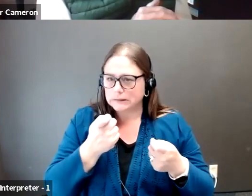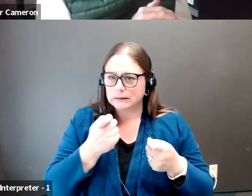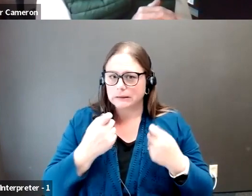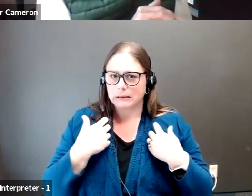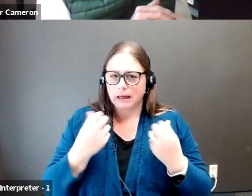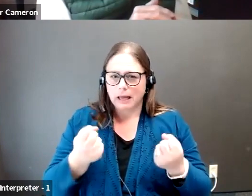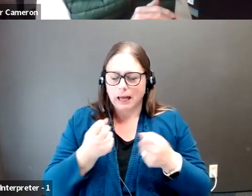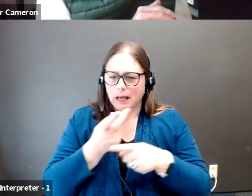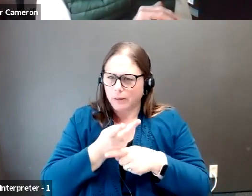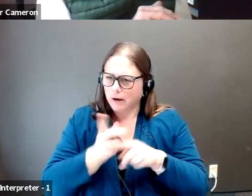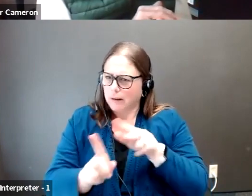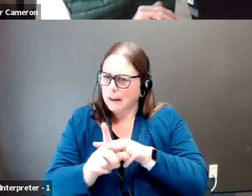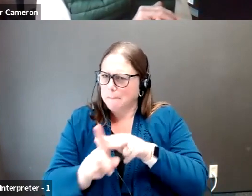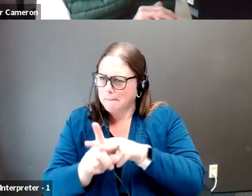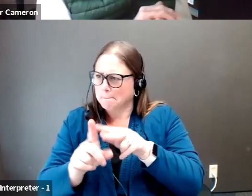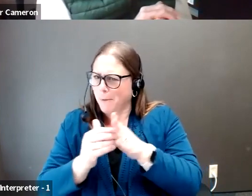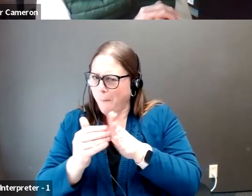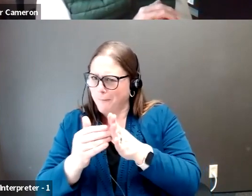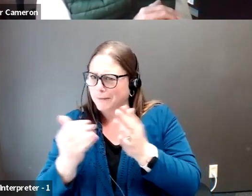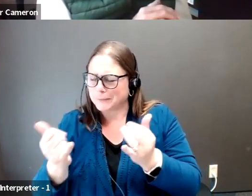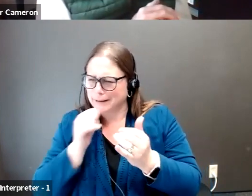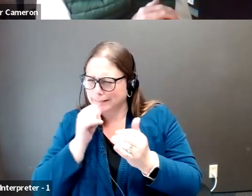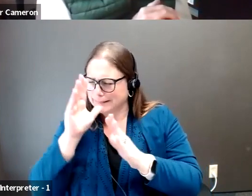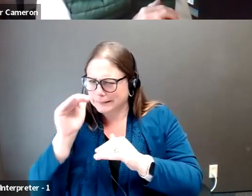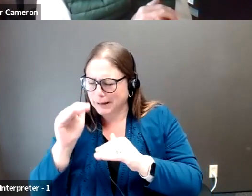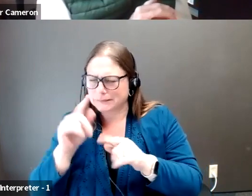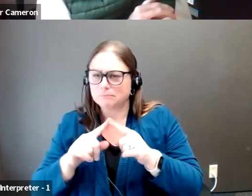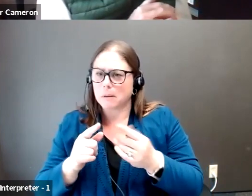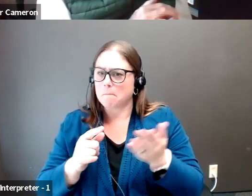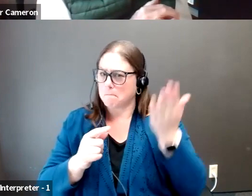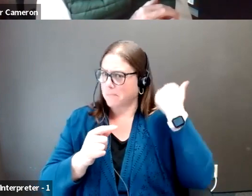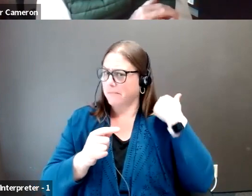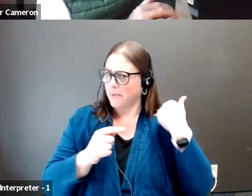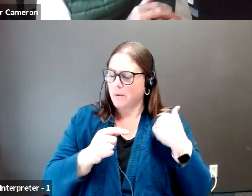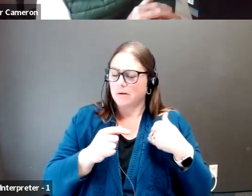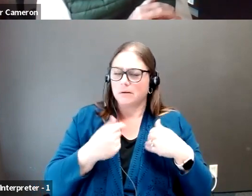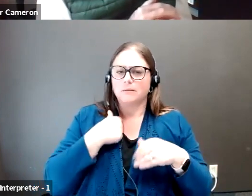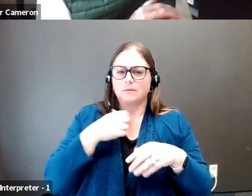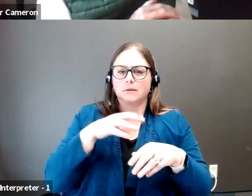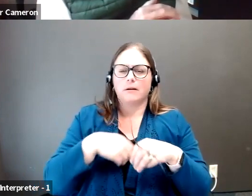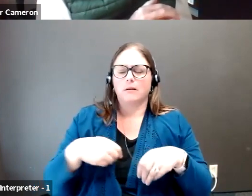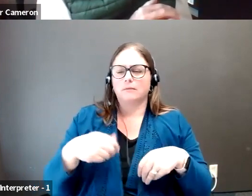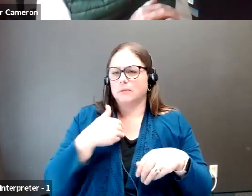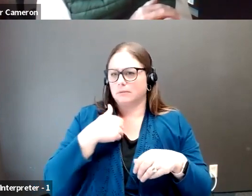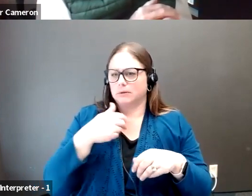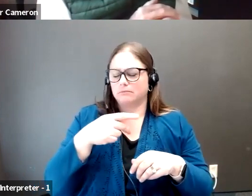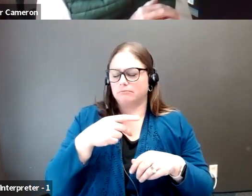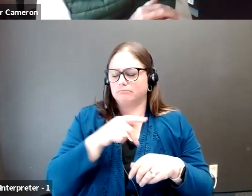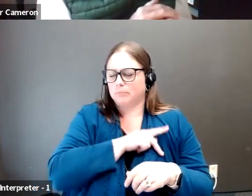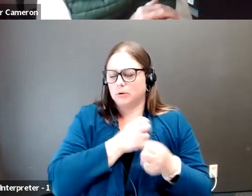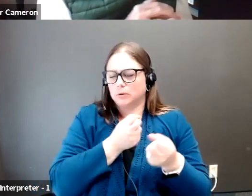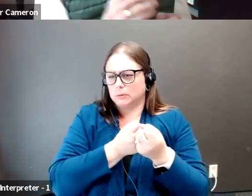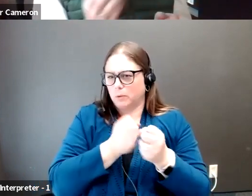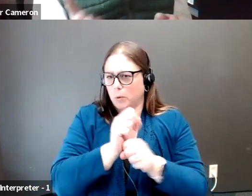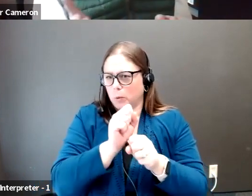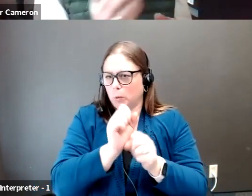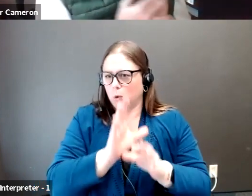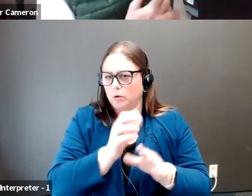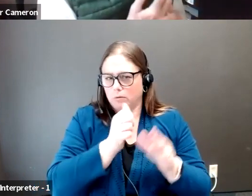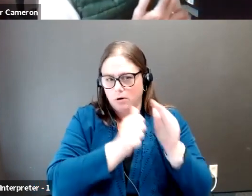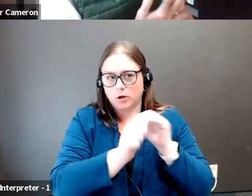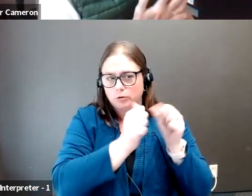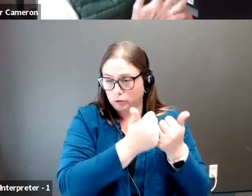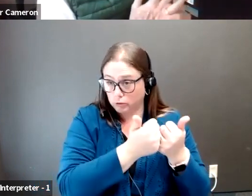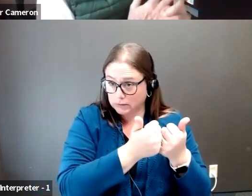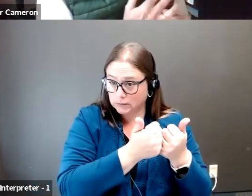really expecting that, but part of my past, I was a personal support worker for an agency